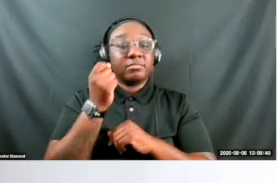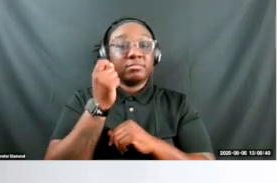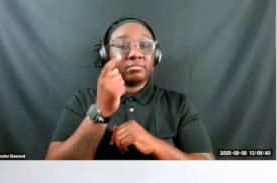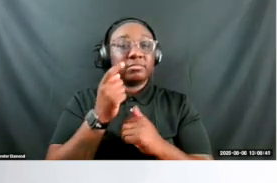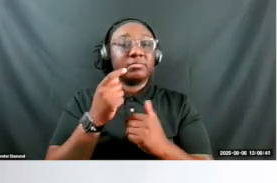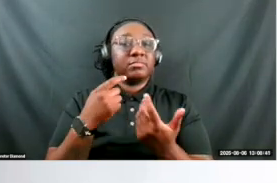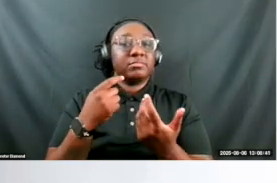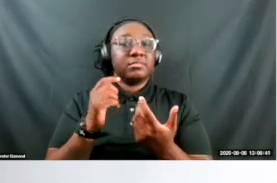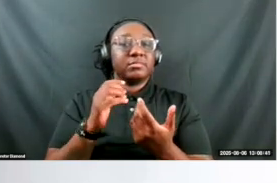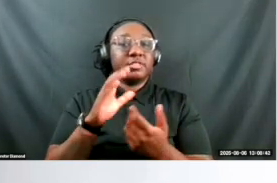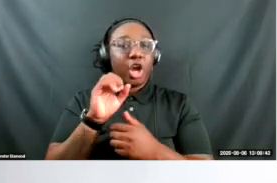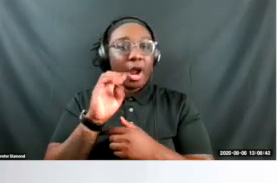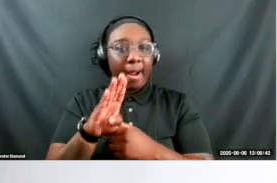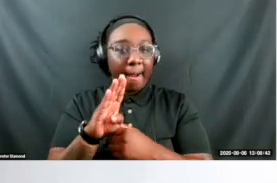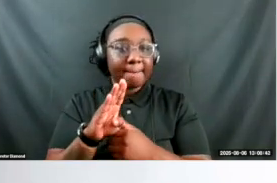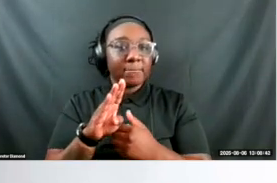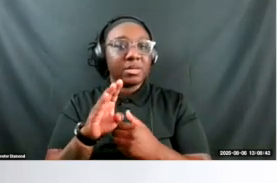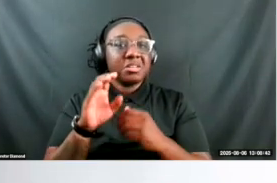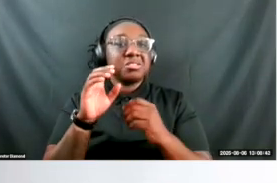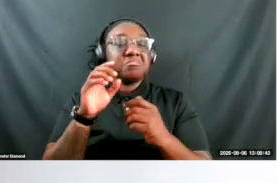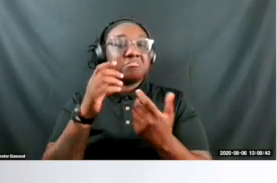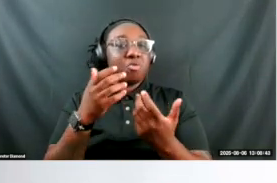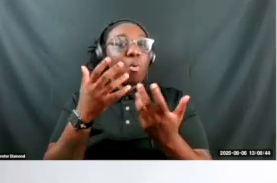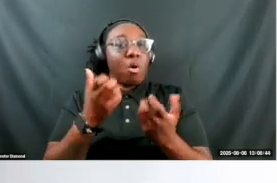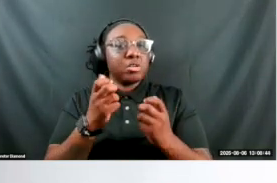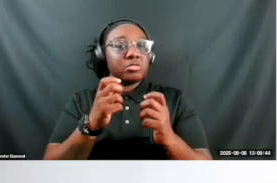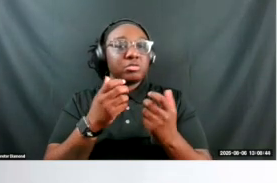with you and other interested parties on how those funds should be allocated.